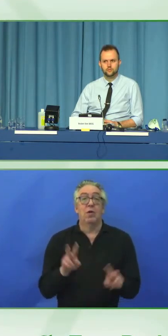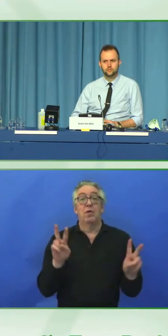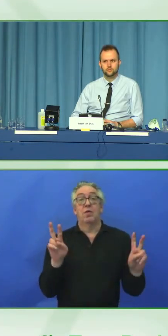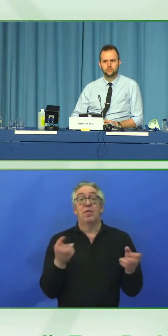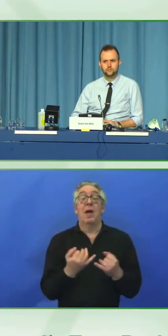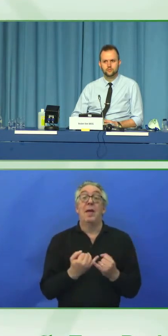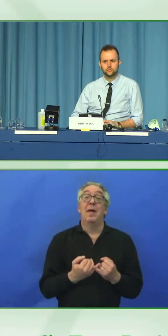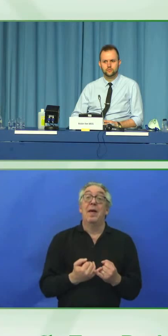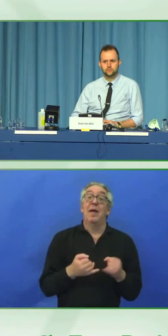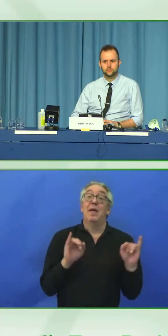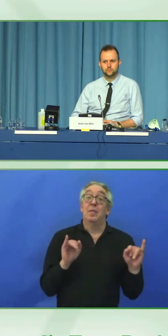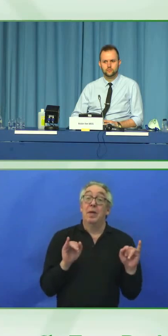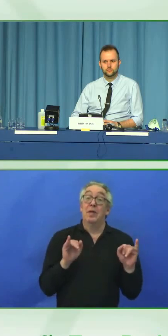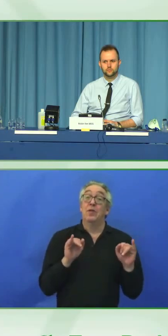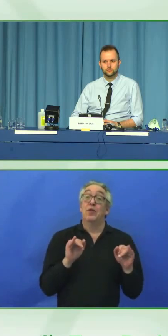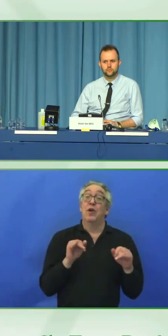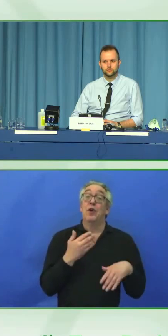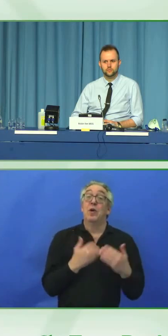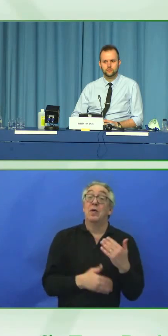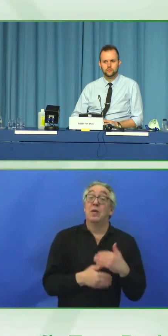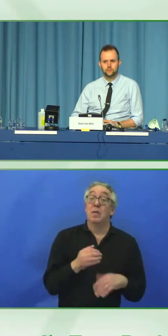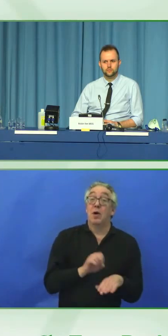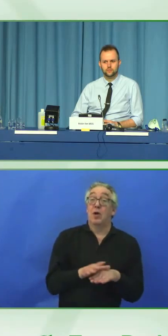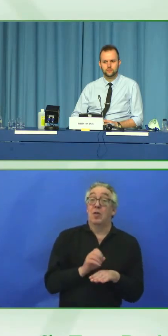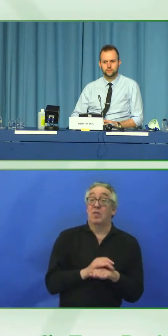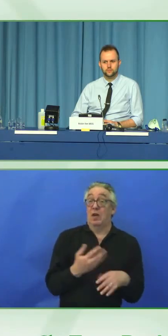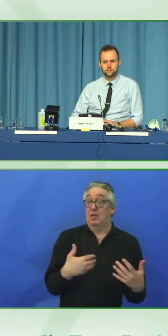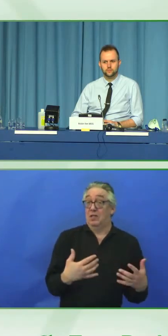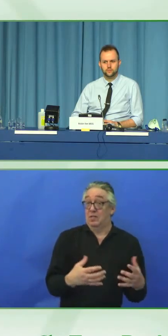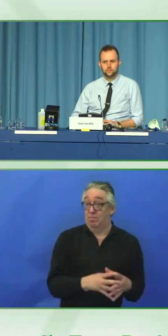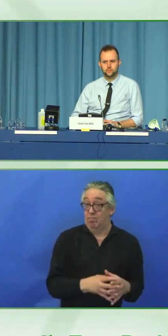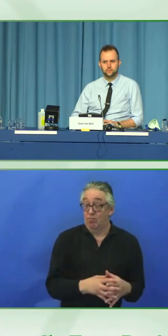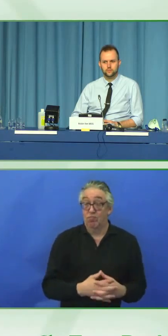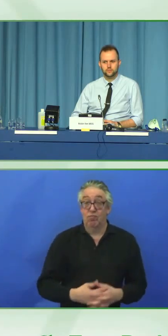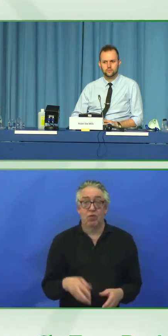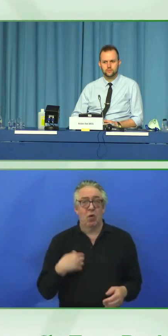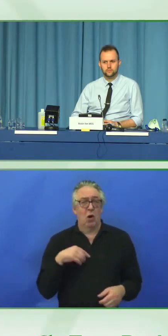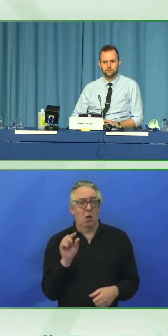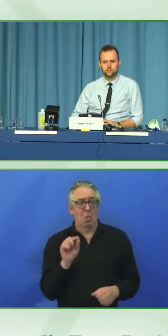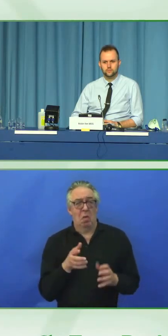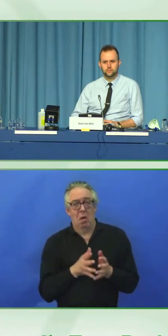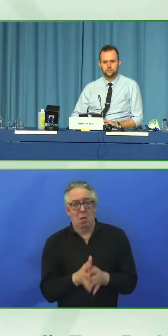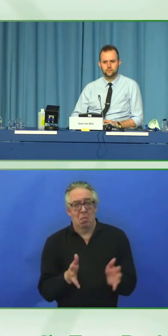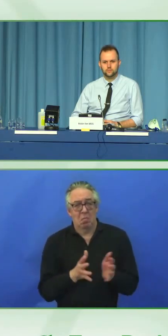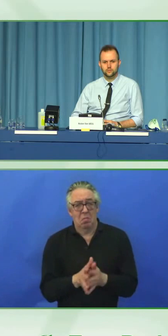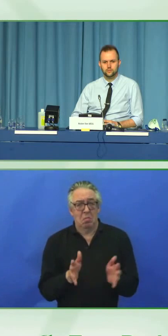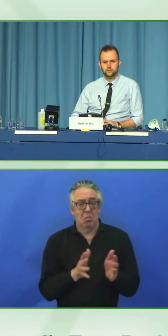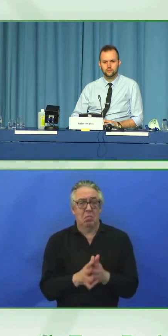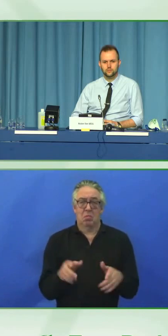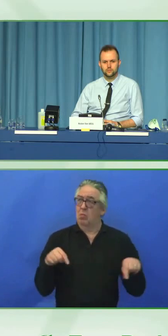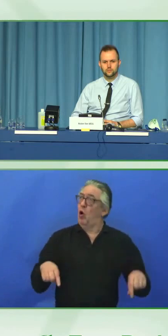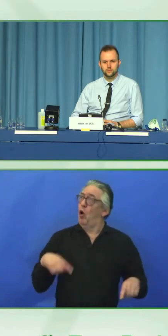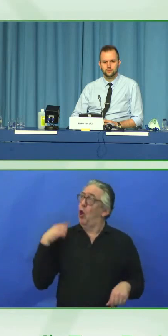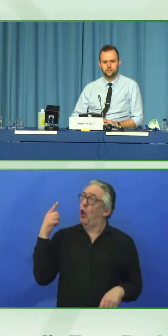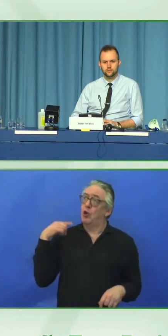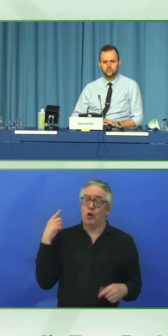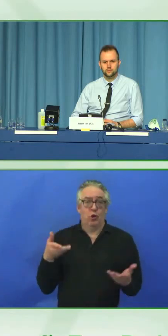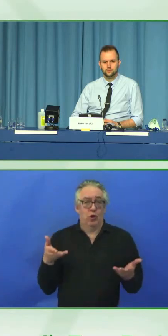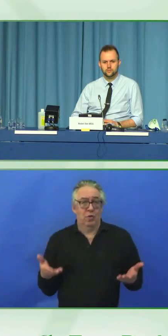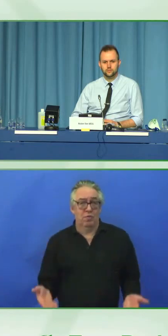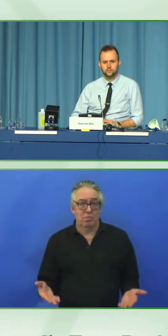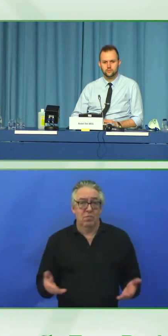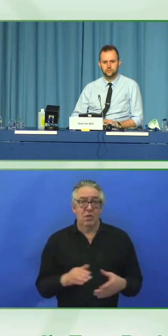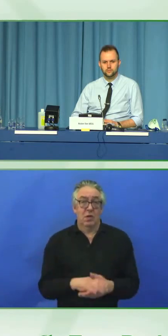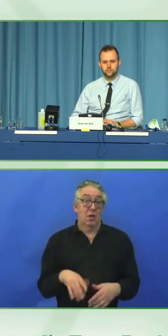Advisory Group. So what I'm going to do is I will tell you a little bit about the situation in London. I will tell you about our work to make